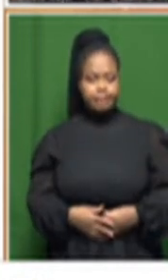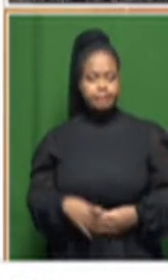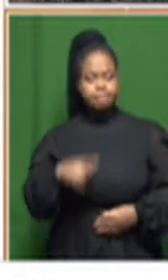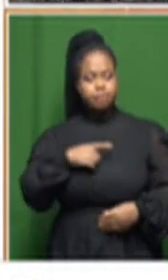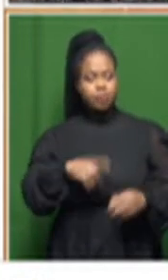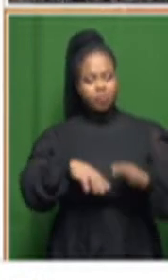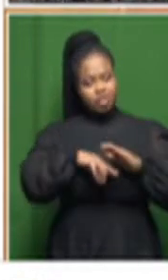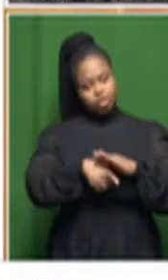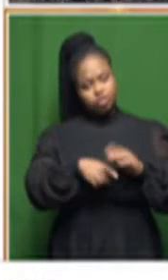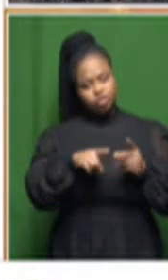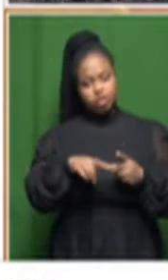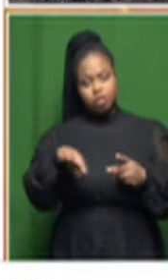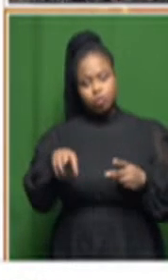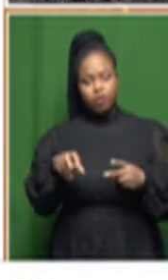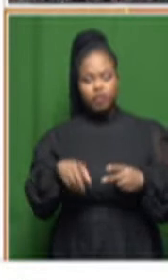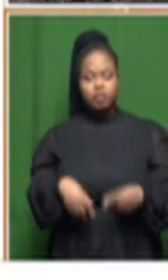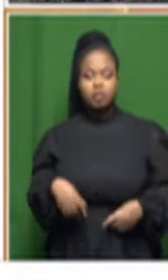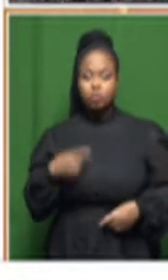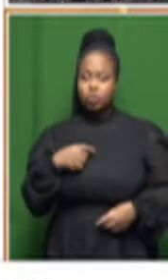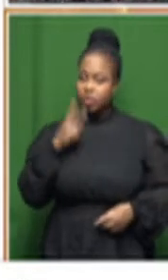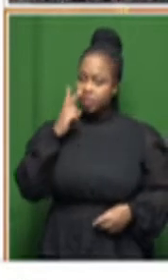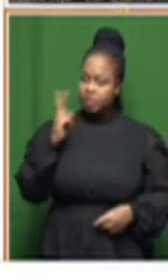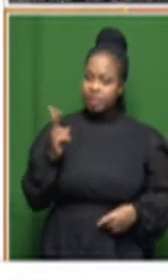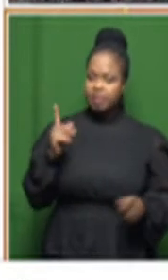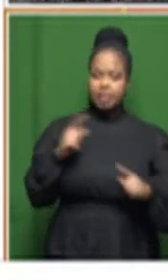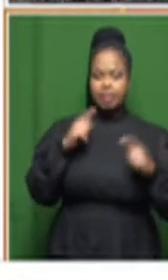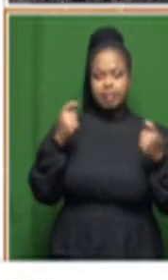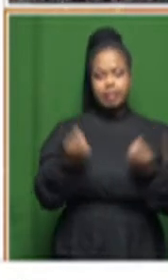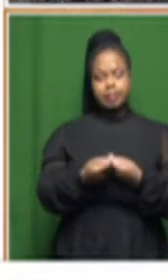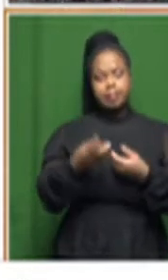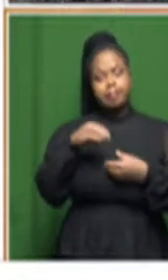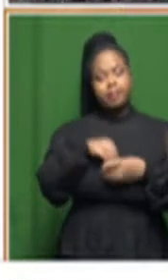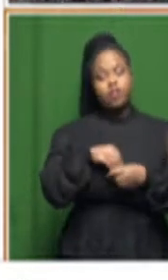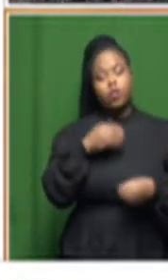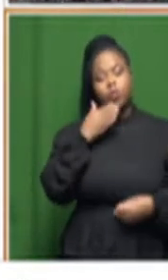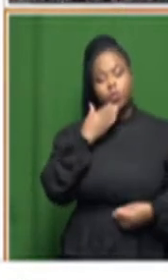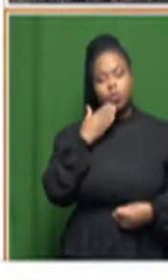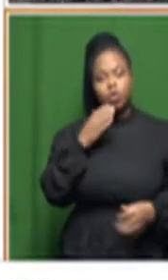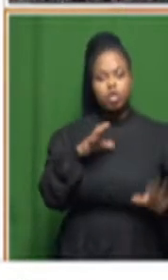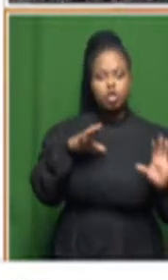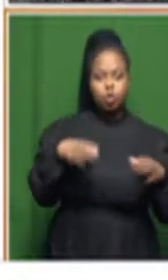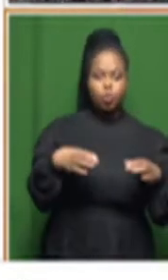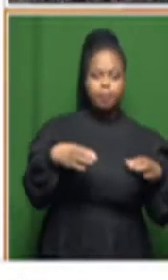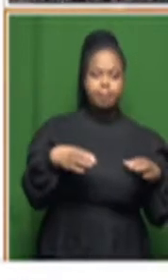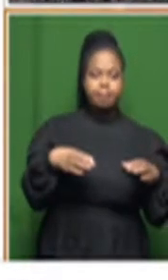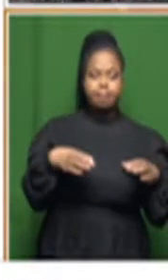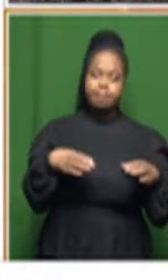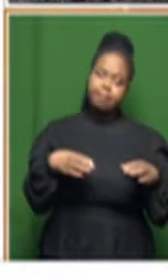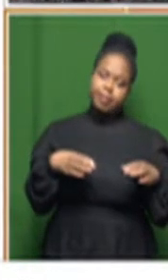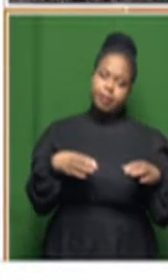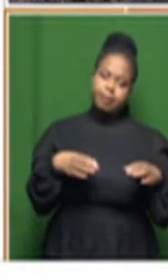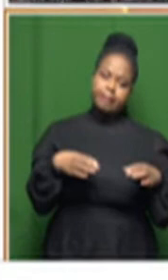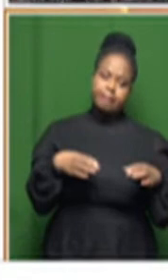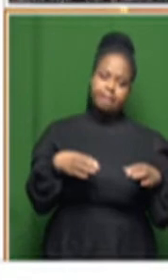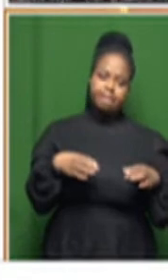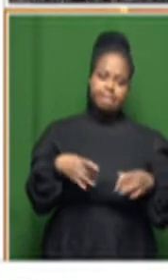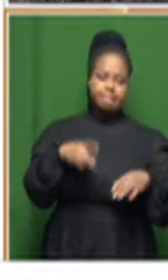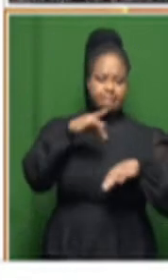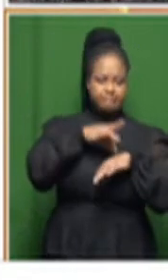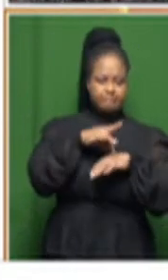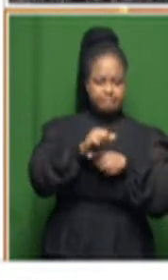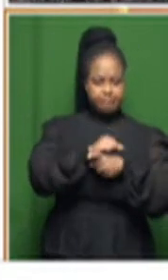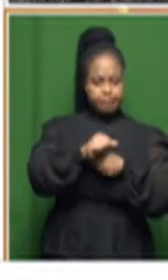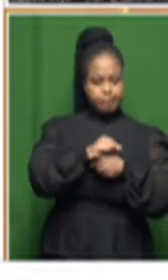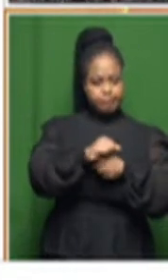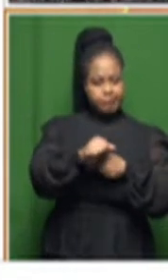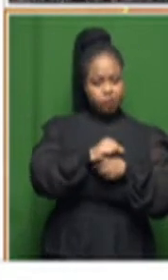and the provinces. And as you can see, these teams consist of a group of medically